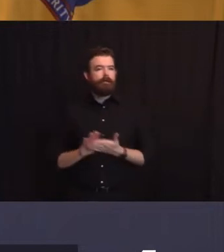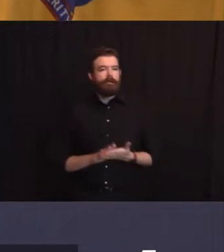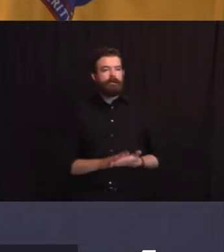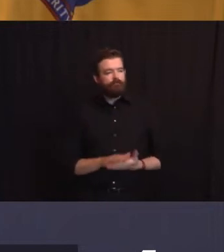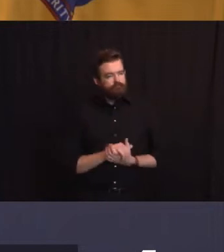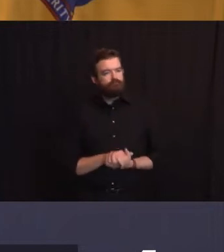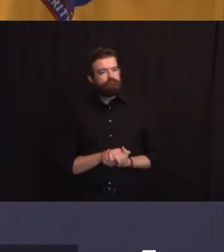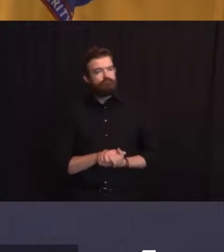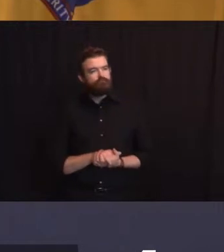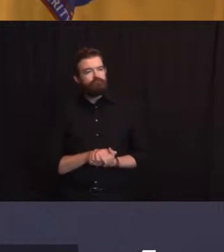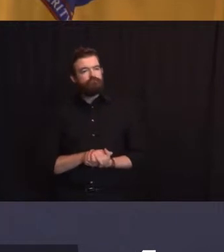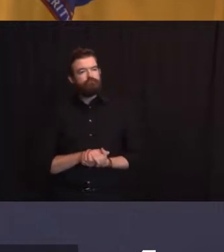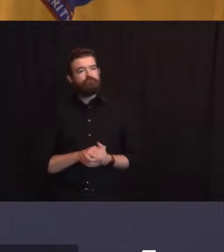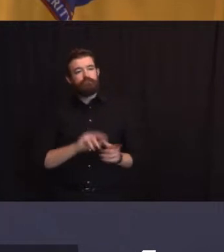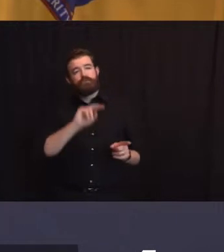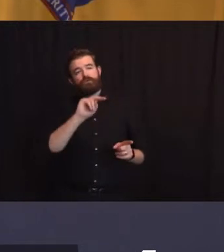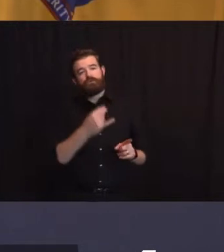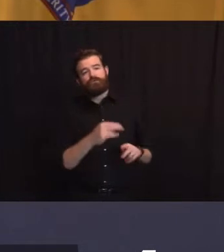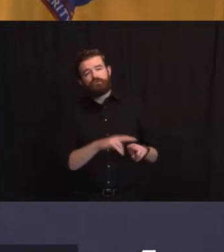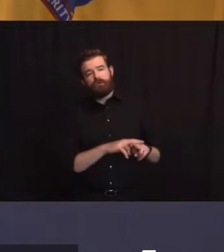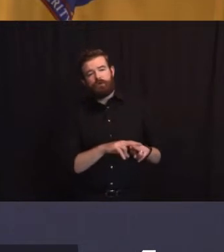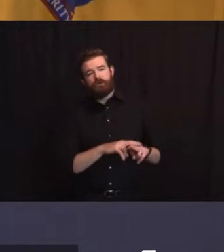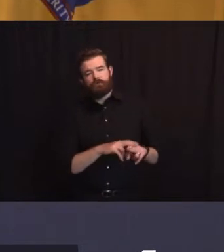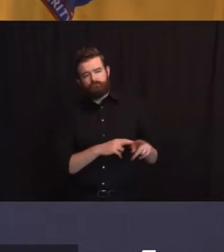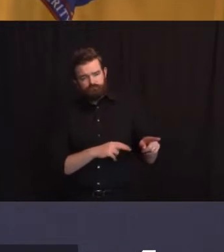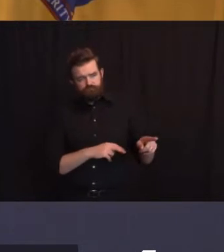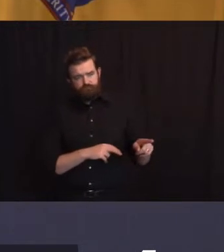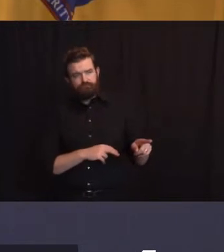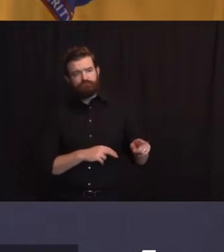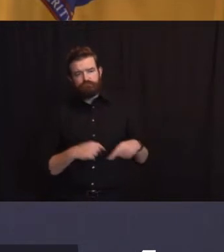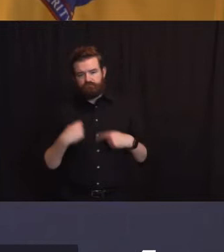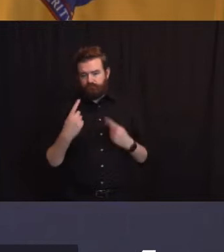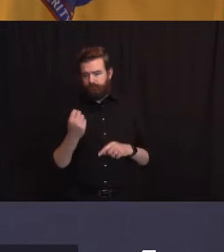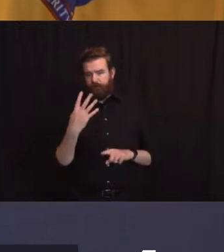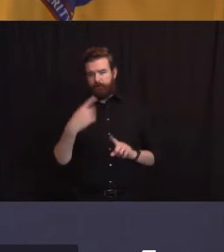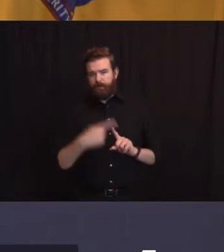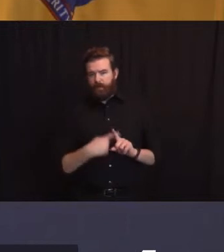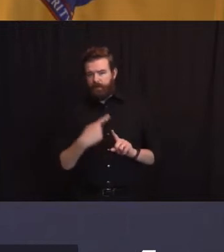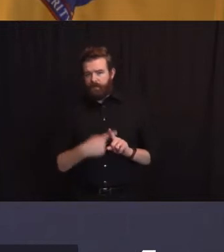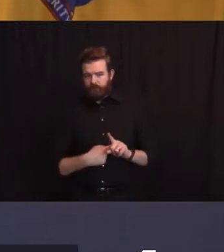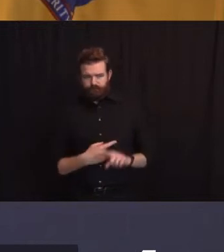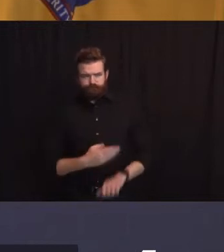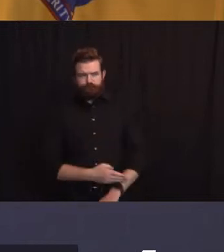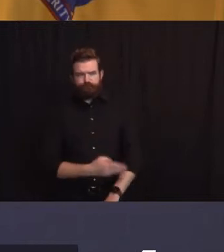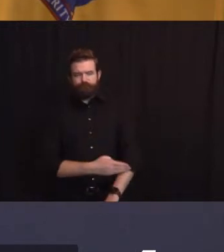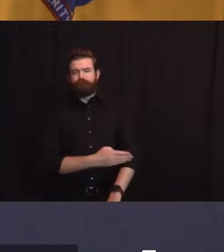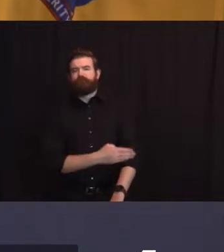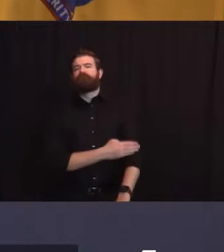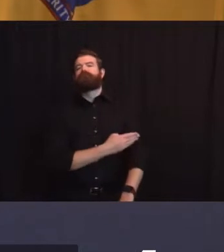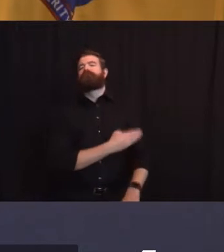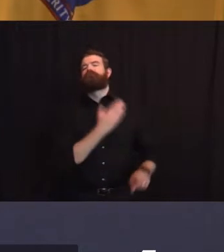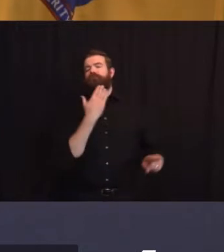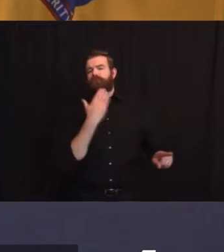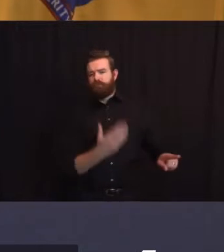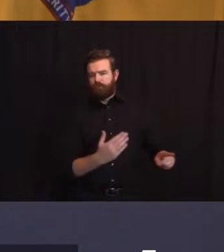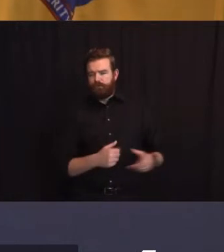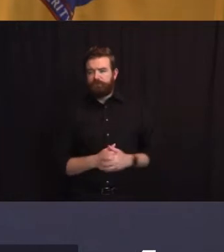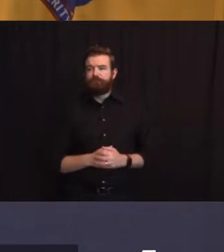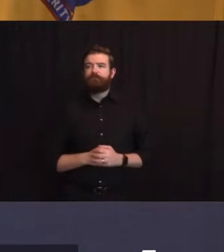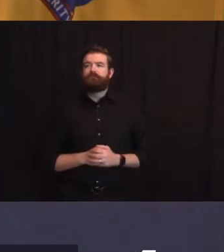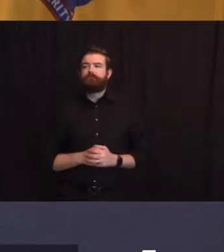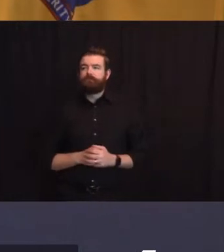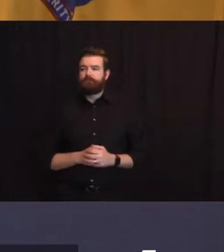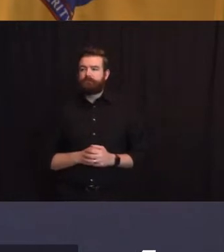their time over the past 14 months to get themselves to a place that would probably have taken a lot longer to get